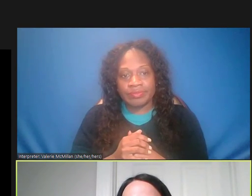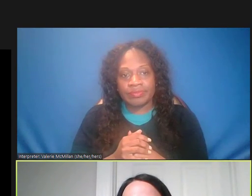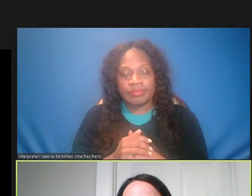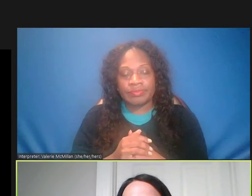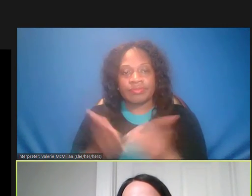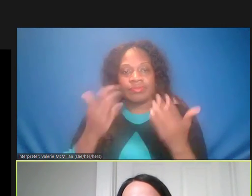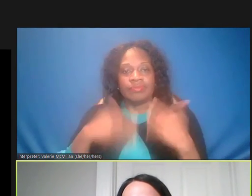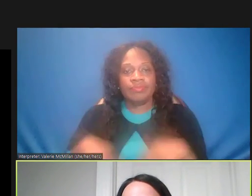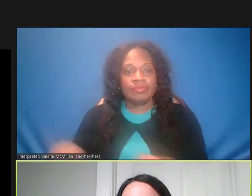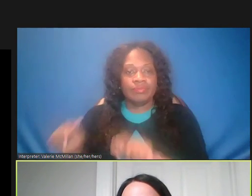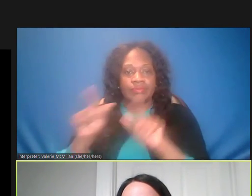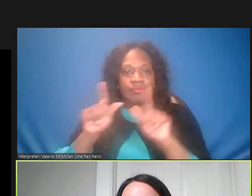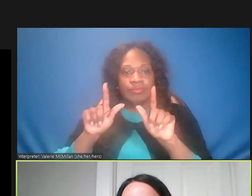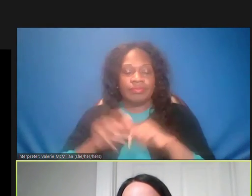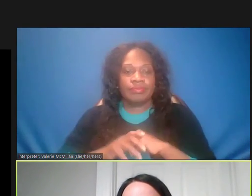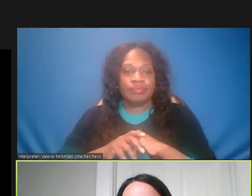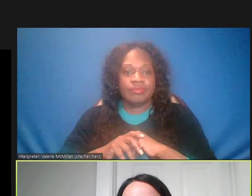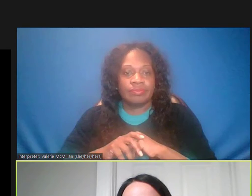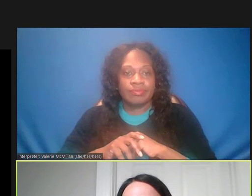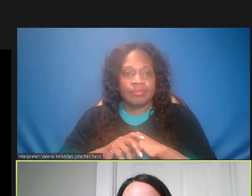Next slide, please.